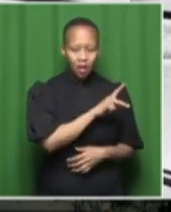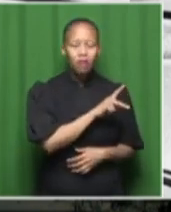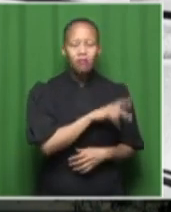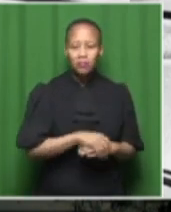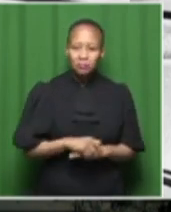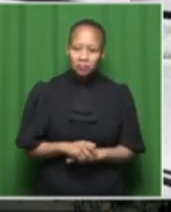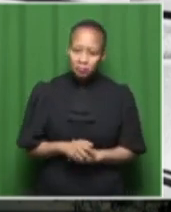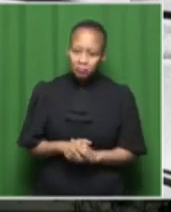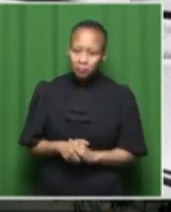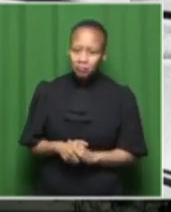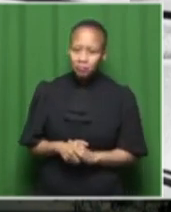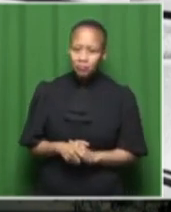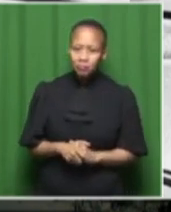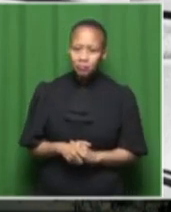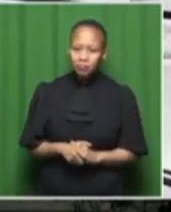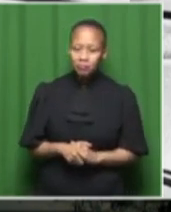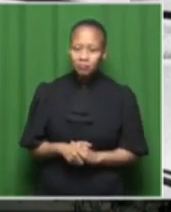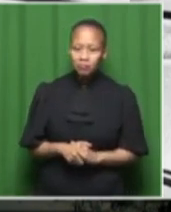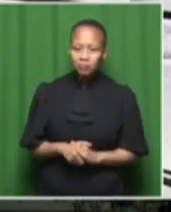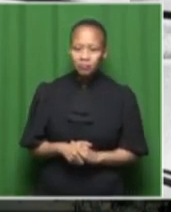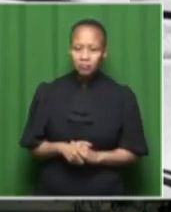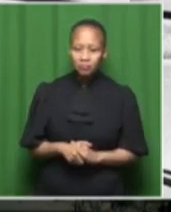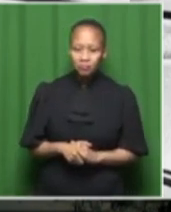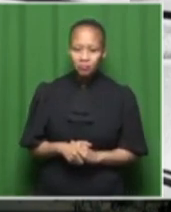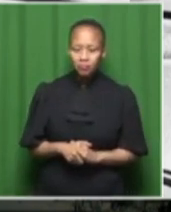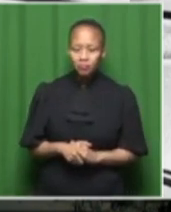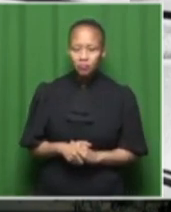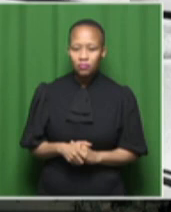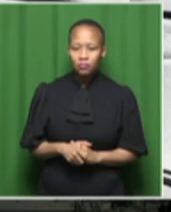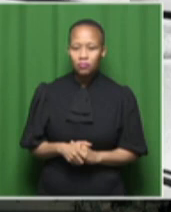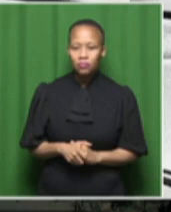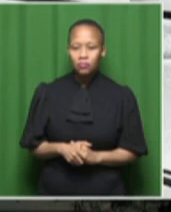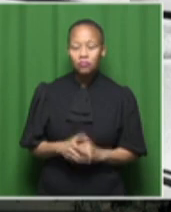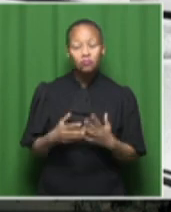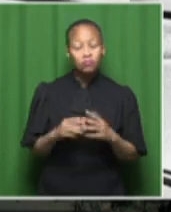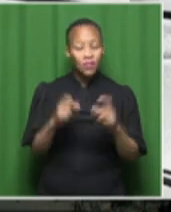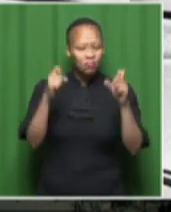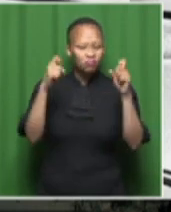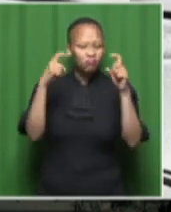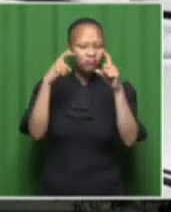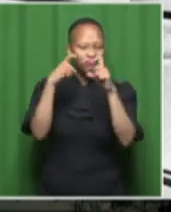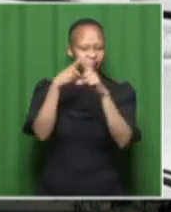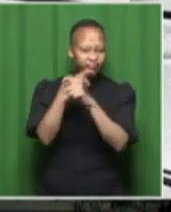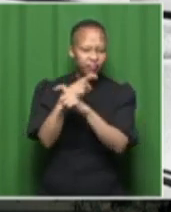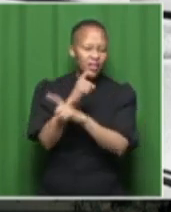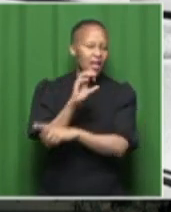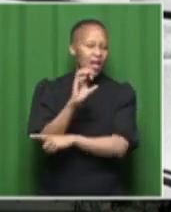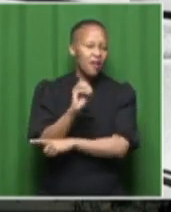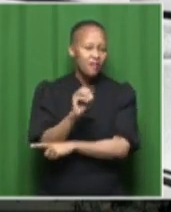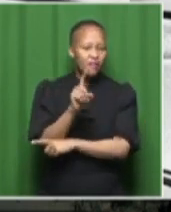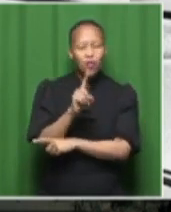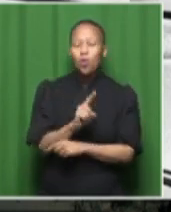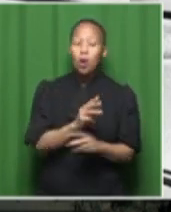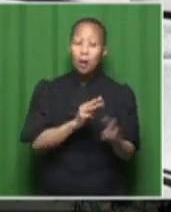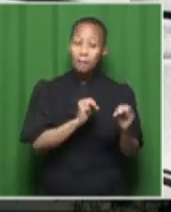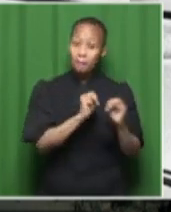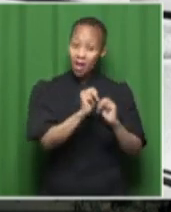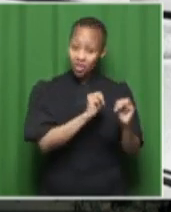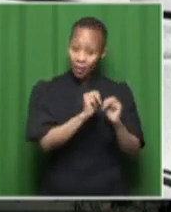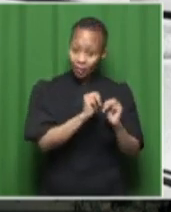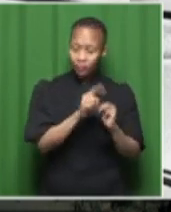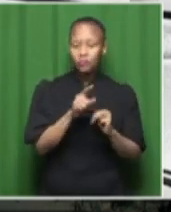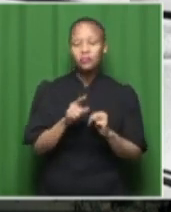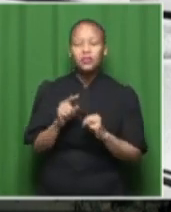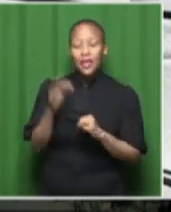you say, you know, it lays bare again some of the complexities around management and governance, especially at